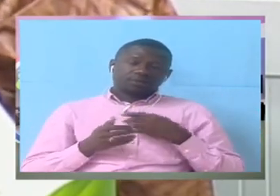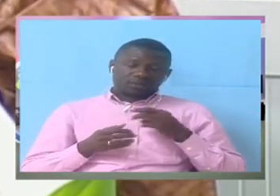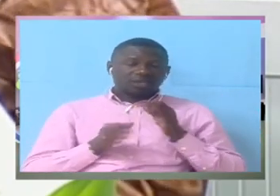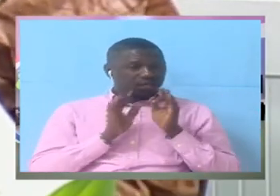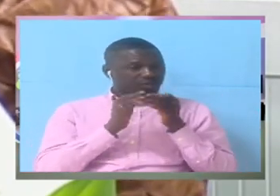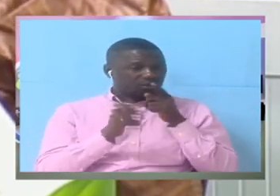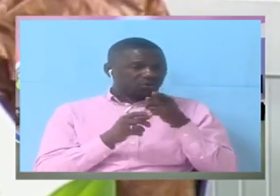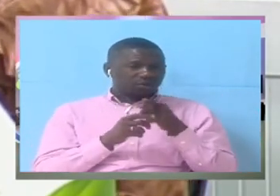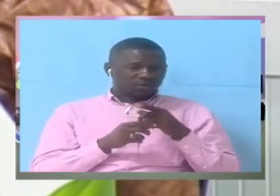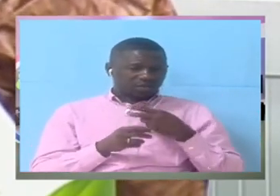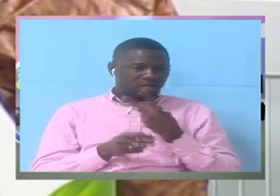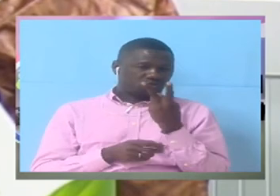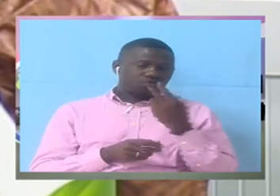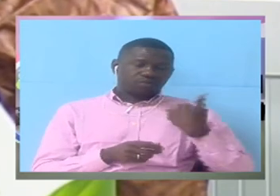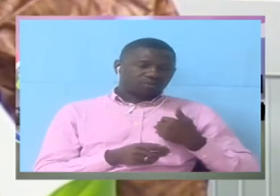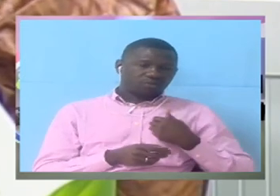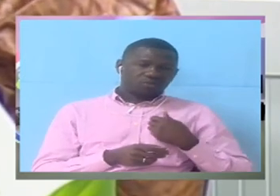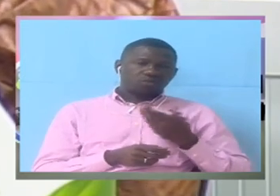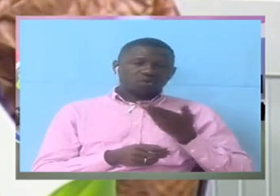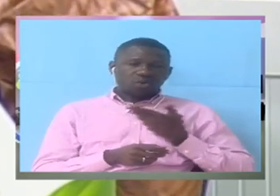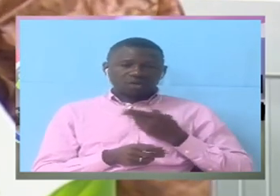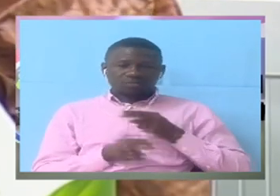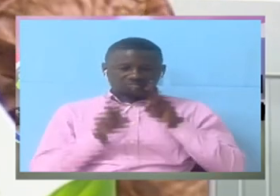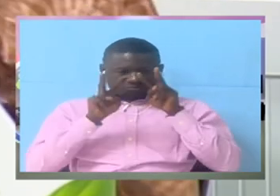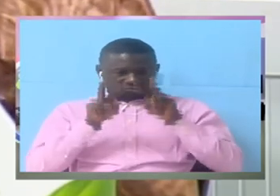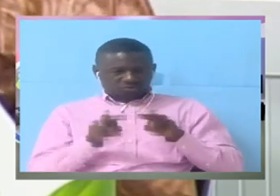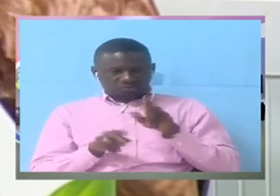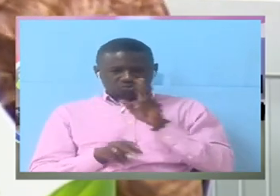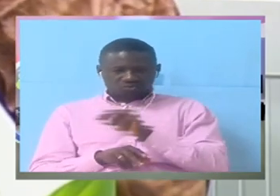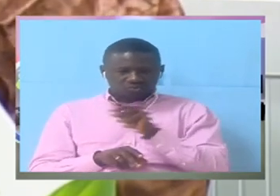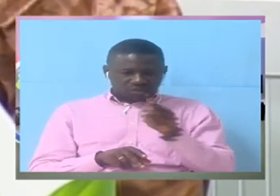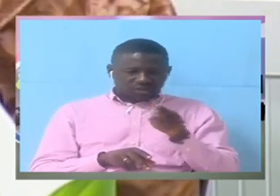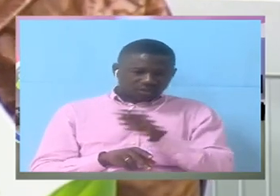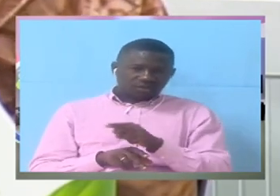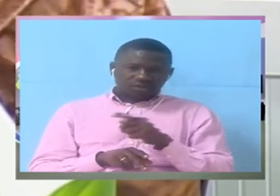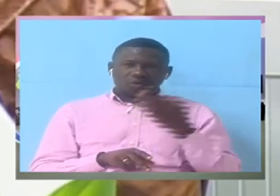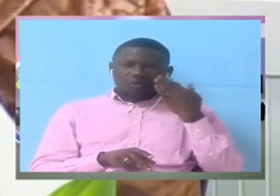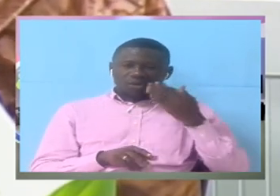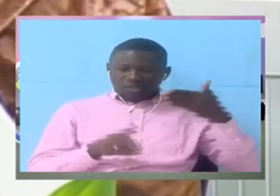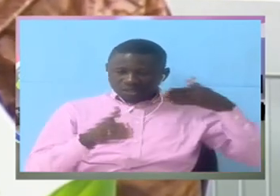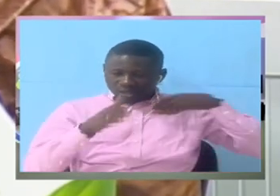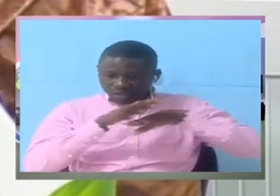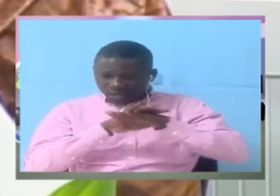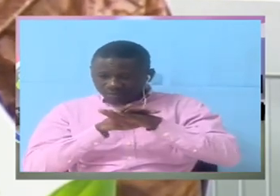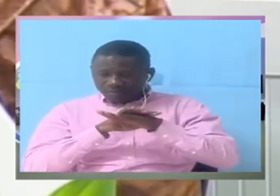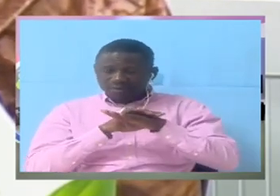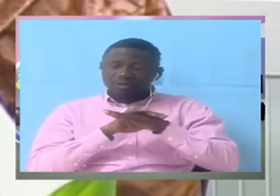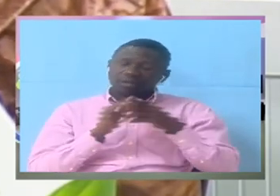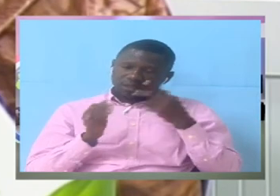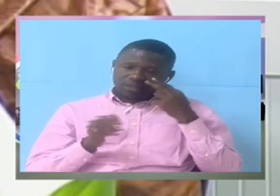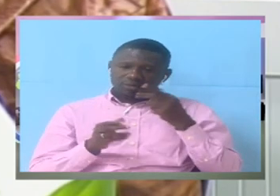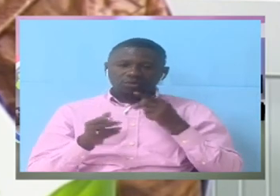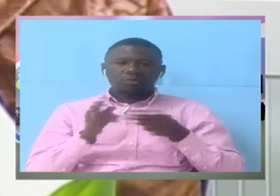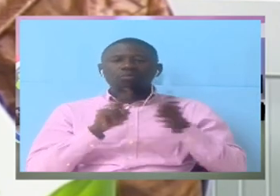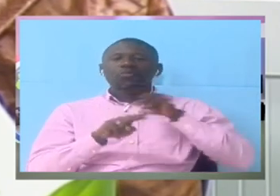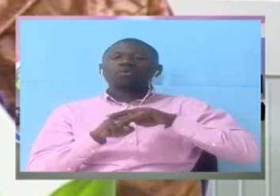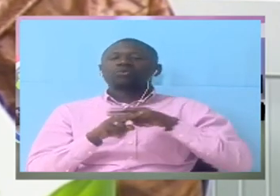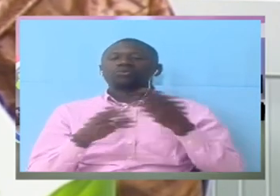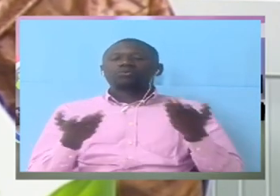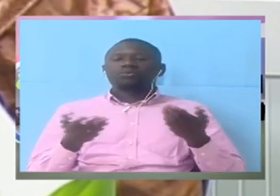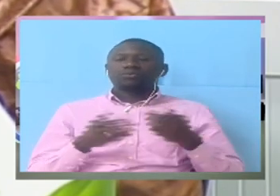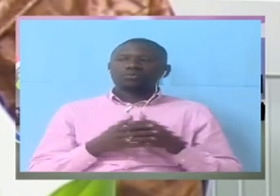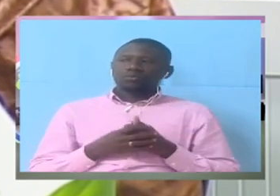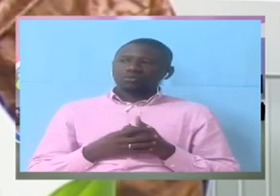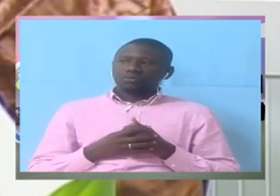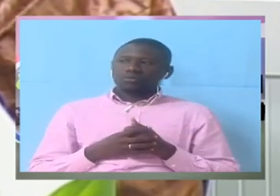ya ponya te jita do exactly. They told her go to this house. There are two individuals there and they gave them our description. So wala